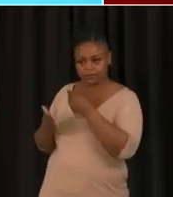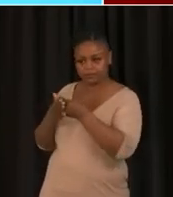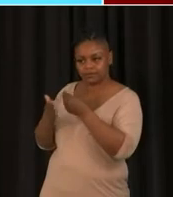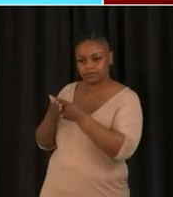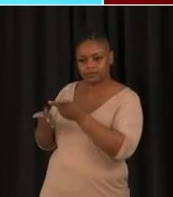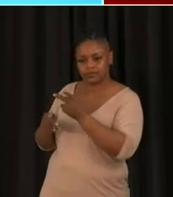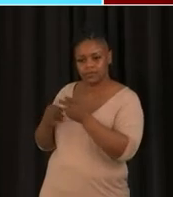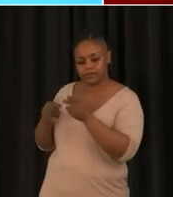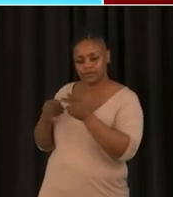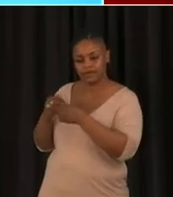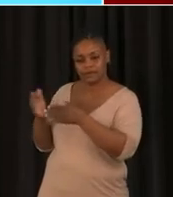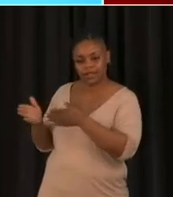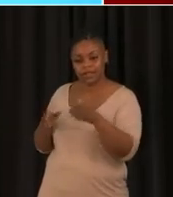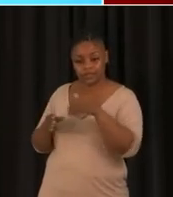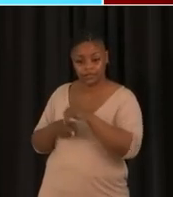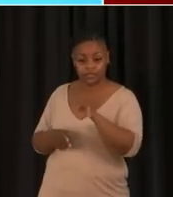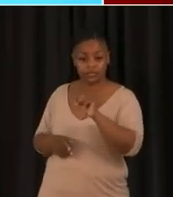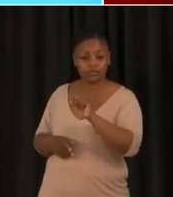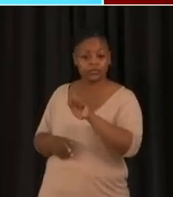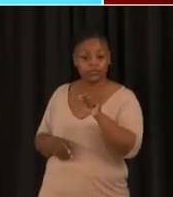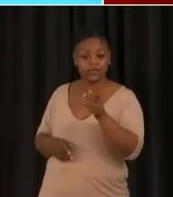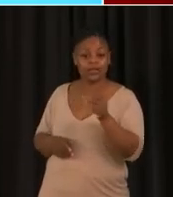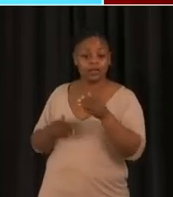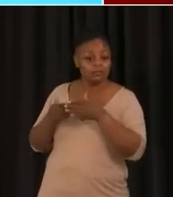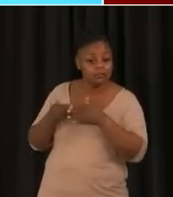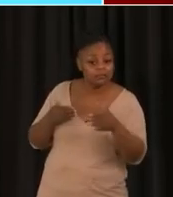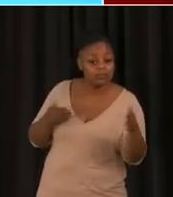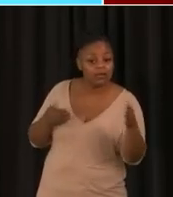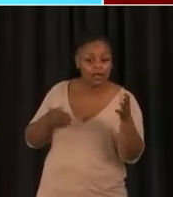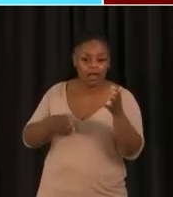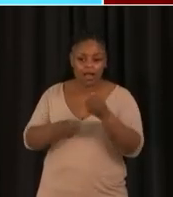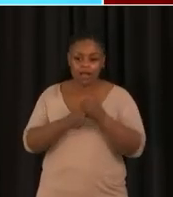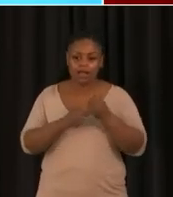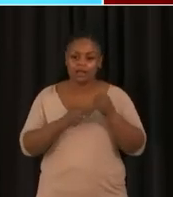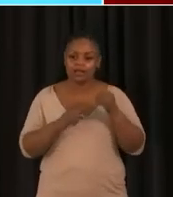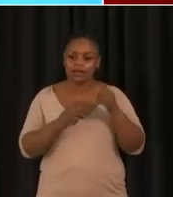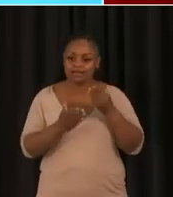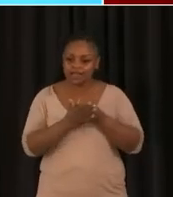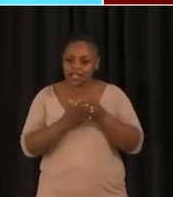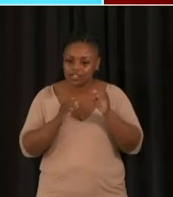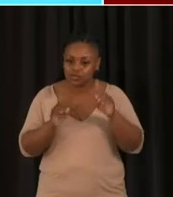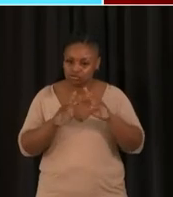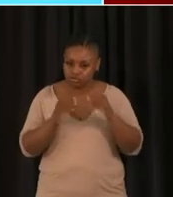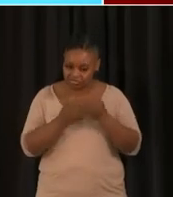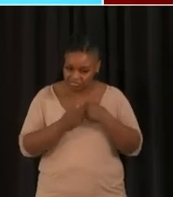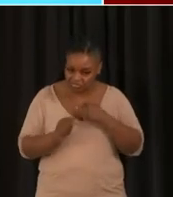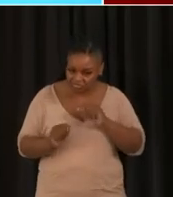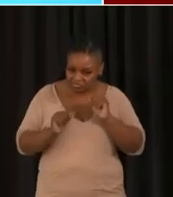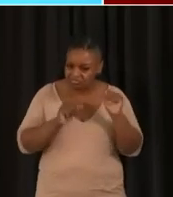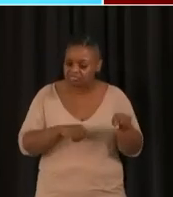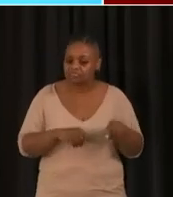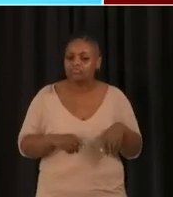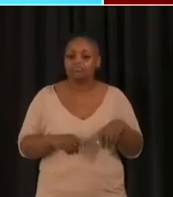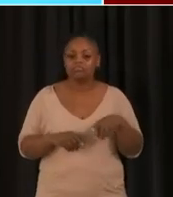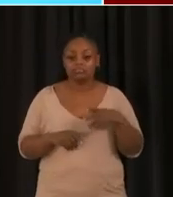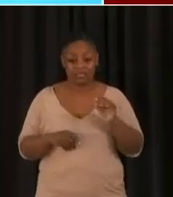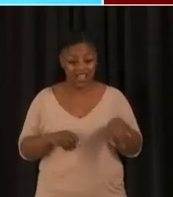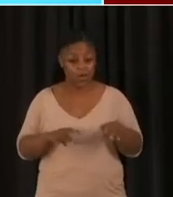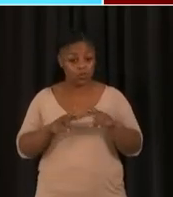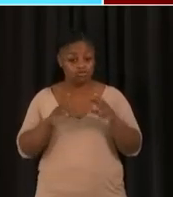2019. There was a 2-month waiting period due to the limited number of slots, but during this time, the team was responsive with inquiries and